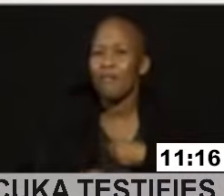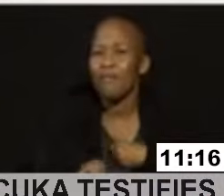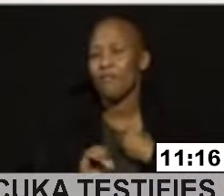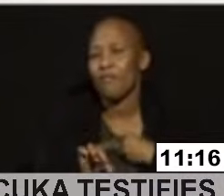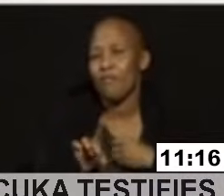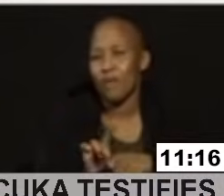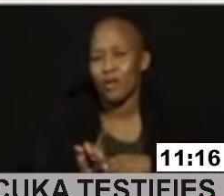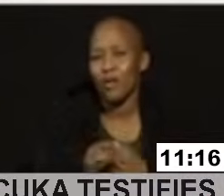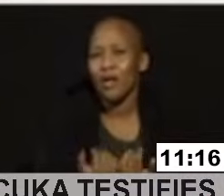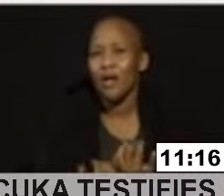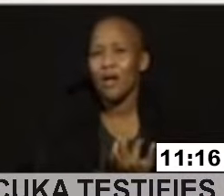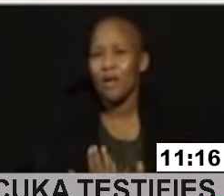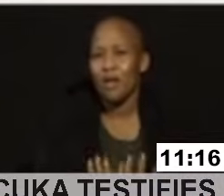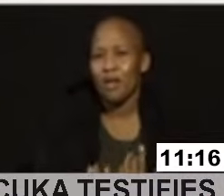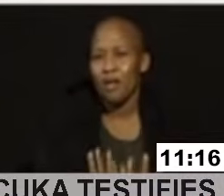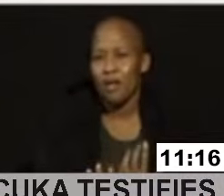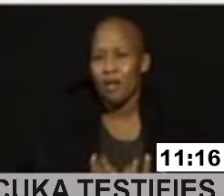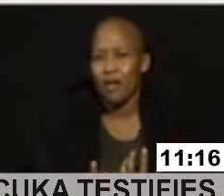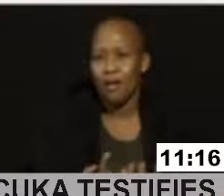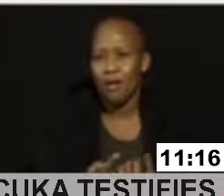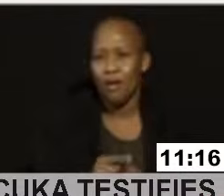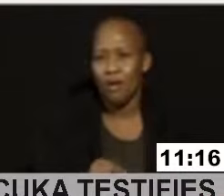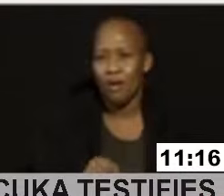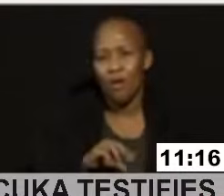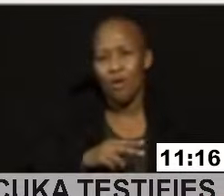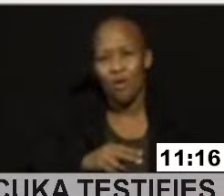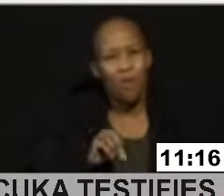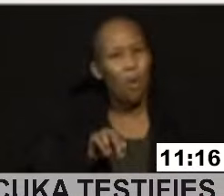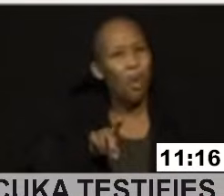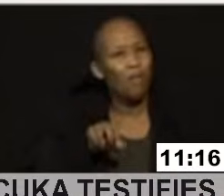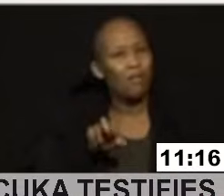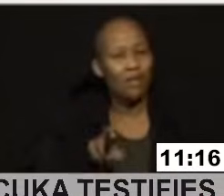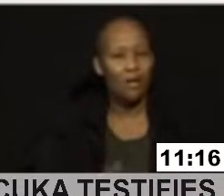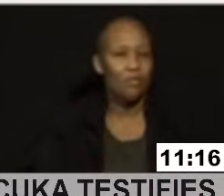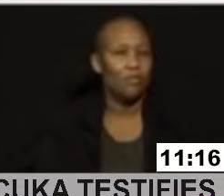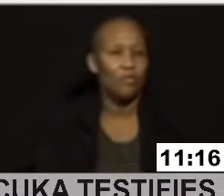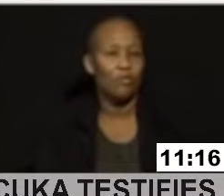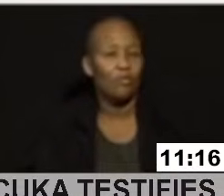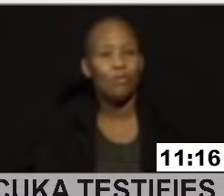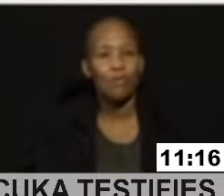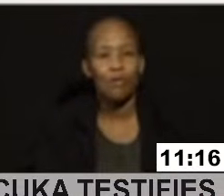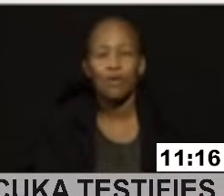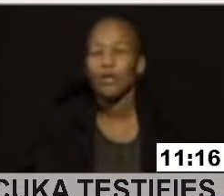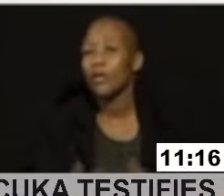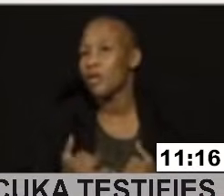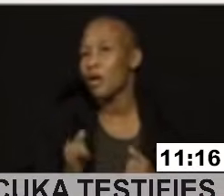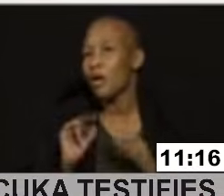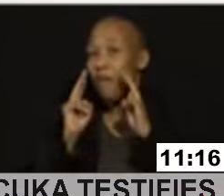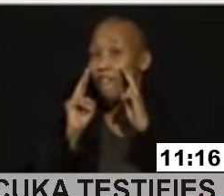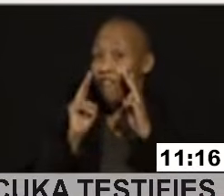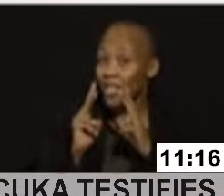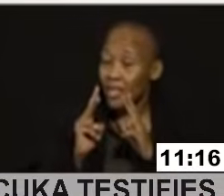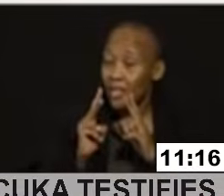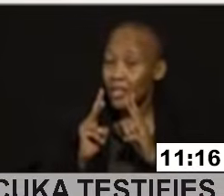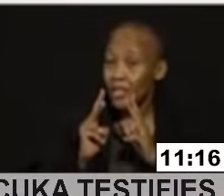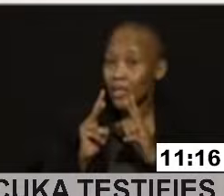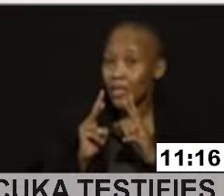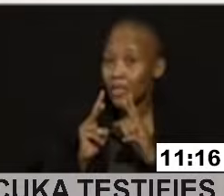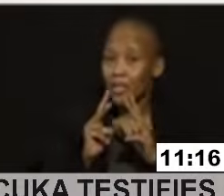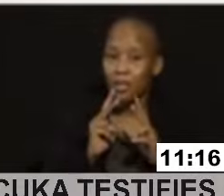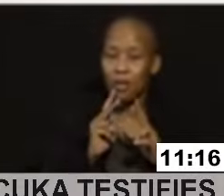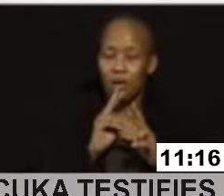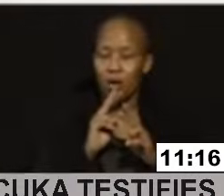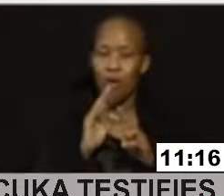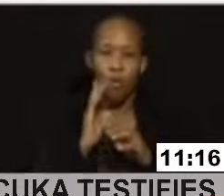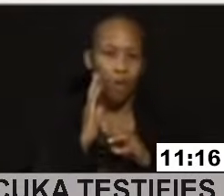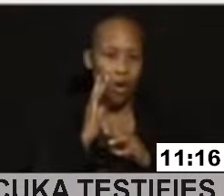me to Newlands Magisterial District, which included Guguletu. No visits between 6 in the evening